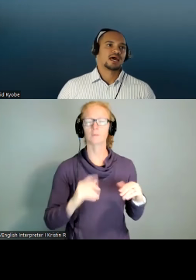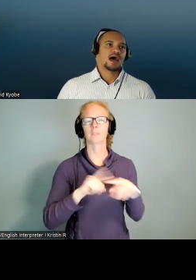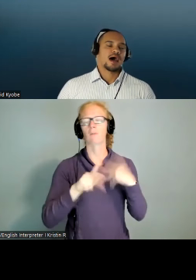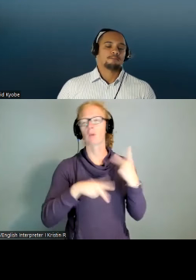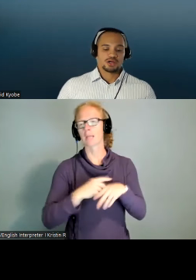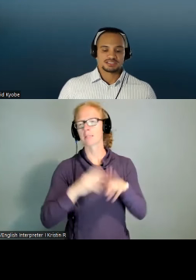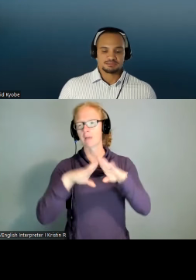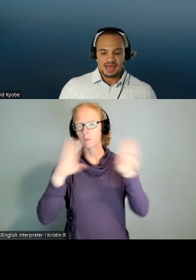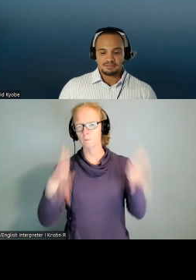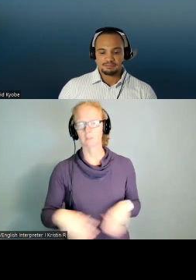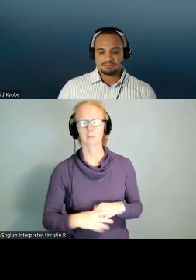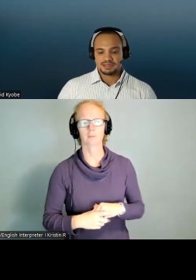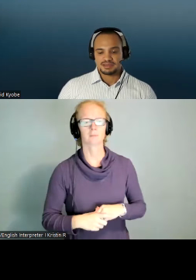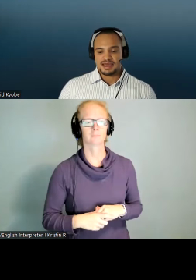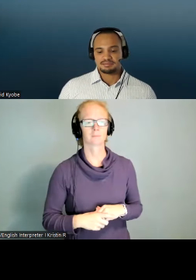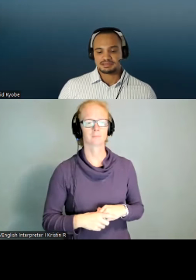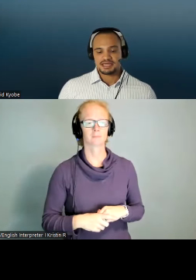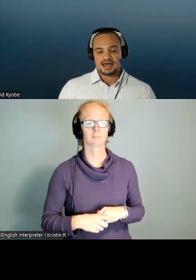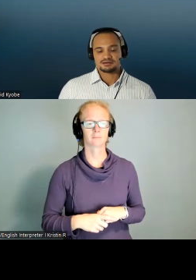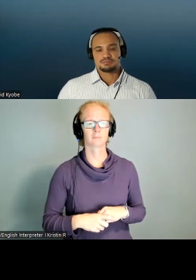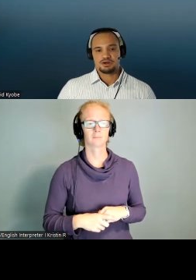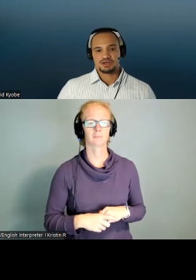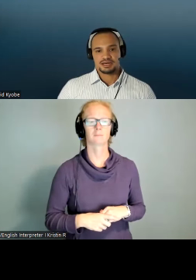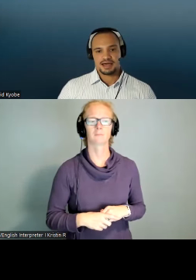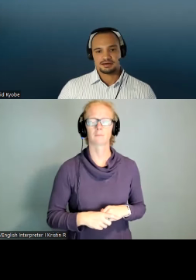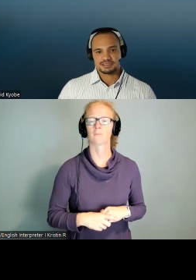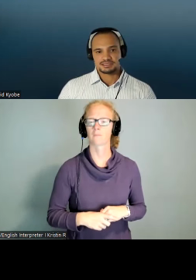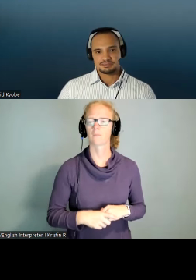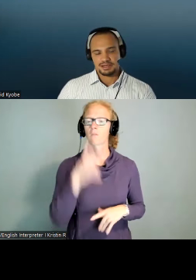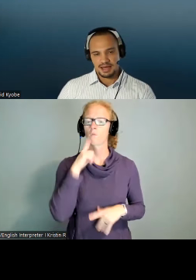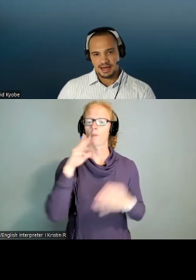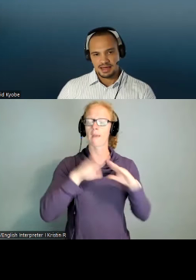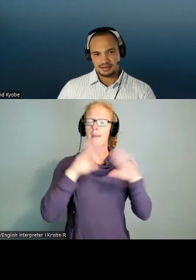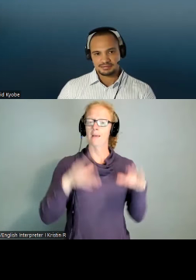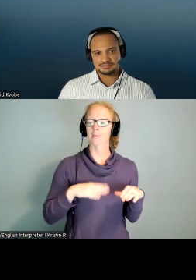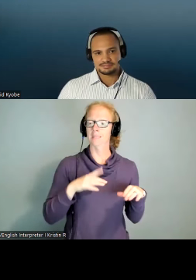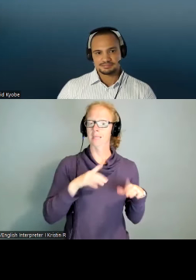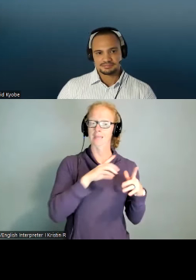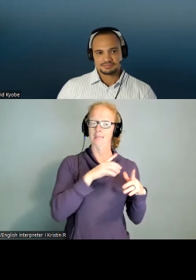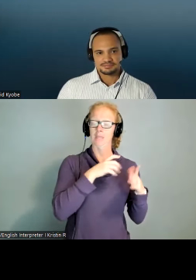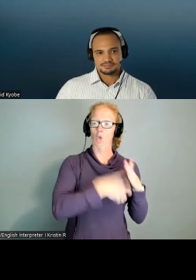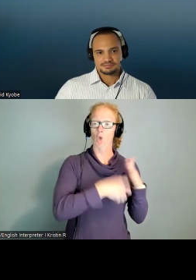address market demand, but the gaps in the housing market and housing supply.